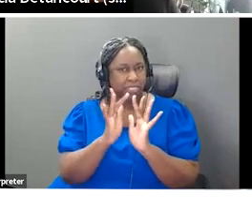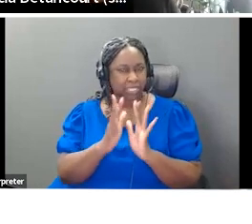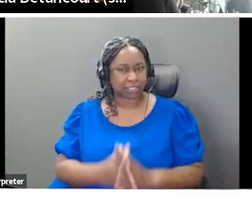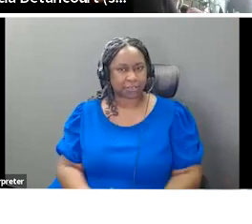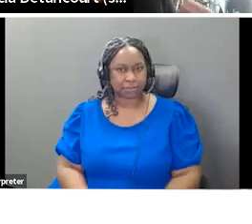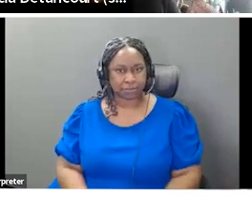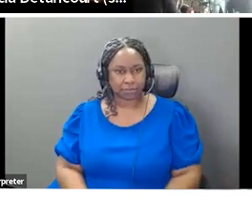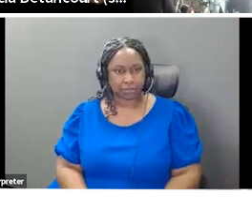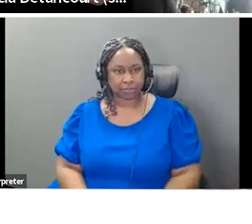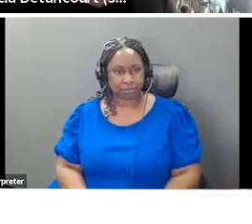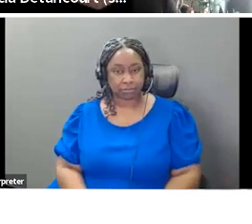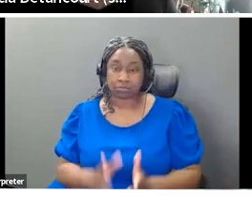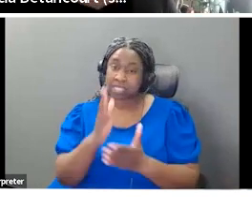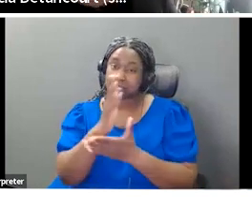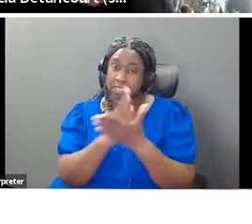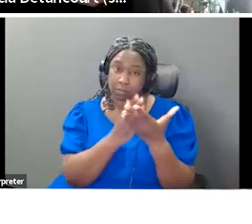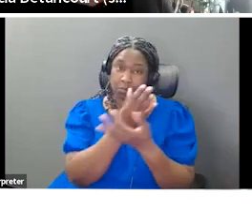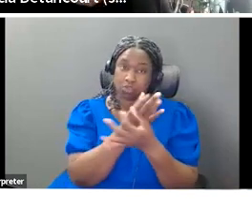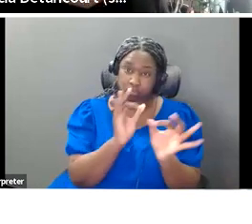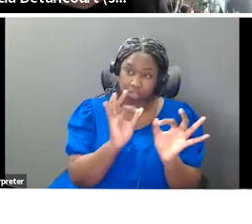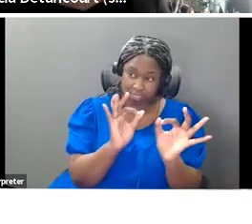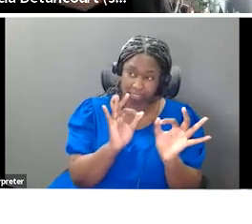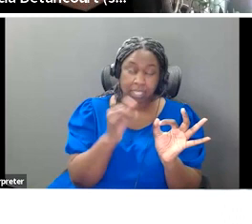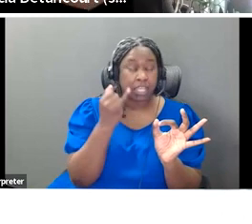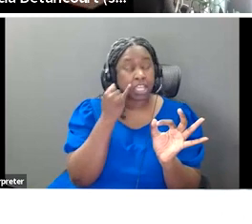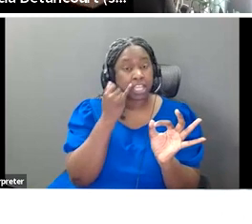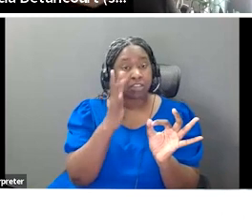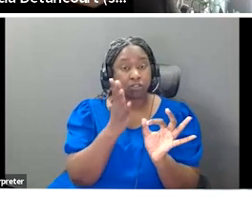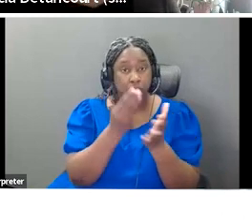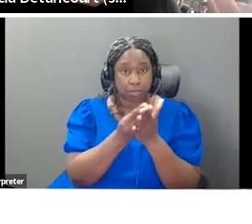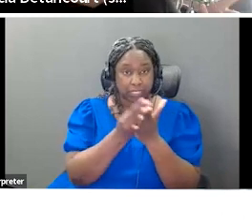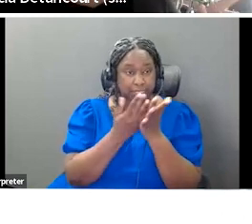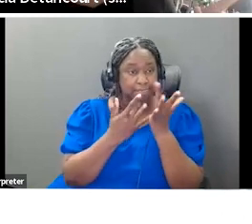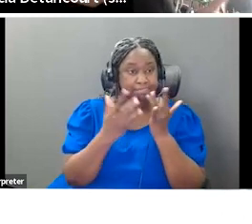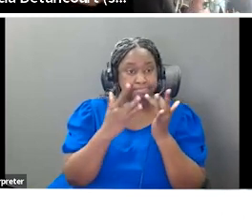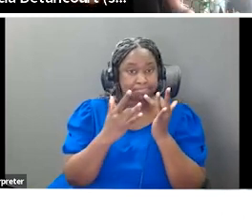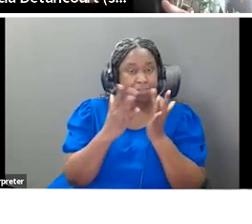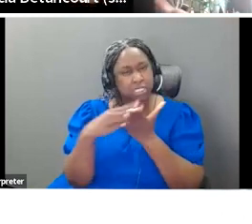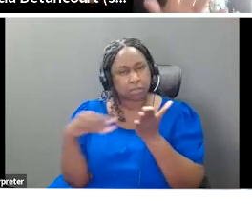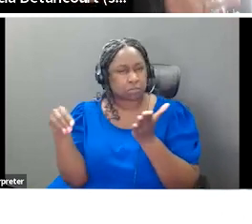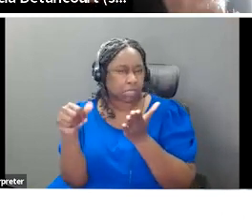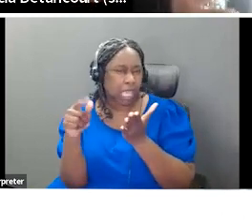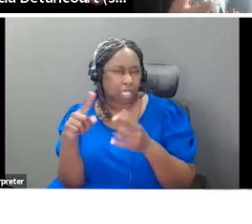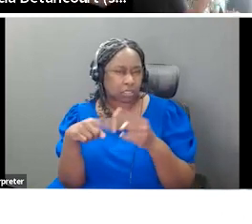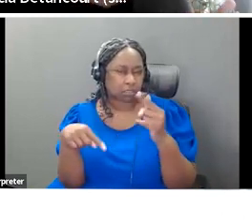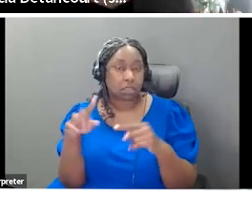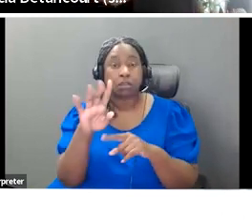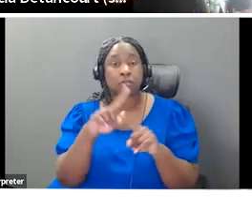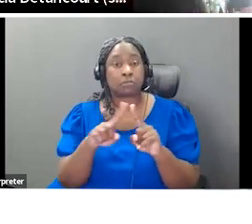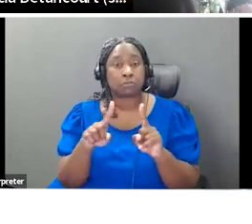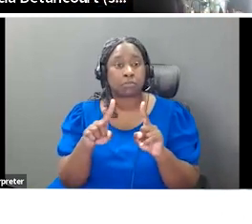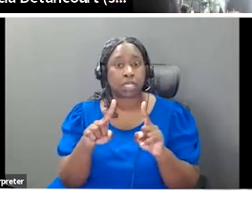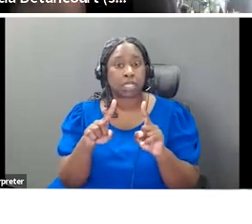And some of them are free. If you have a limited budget for stock photos, some of them are paid, but actually are